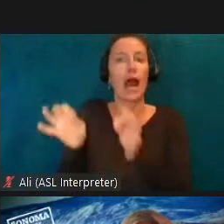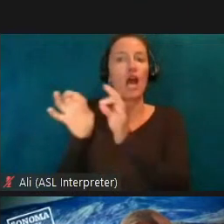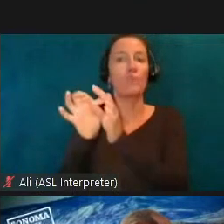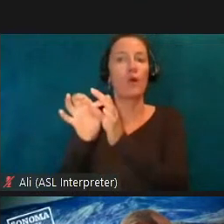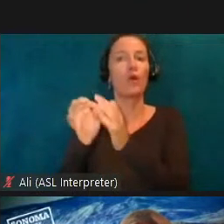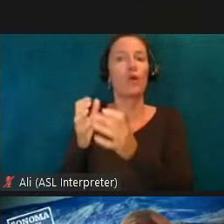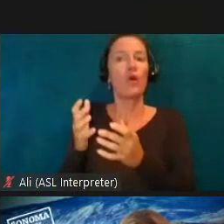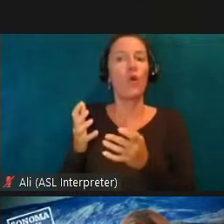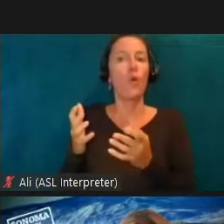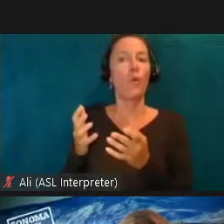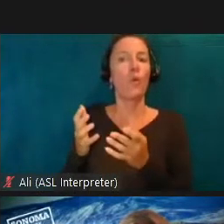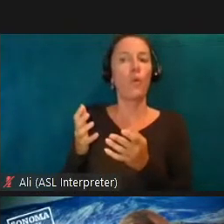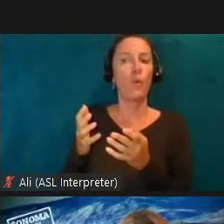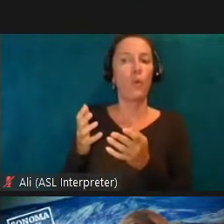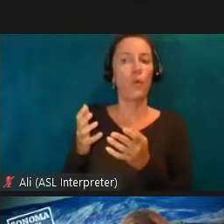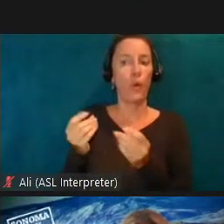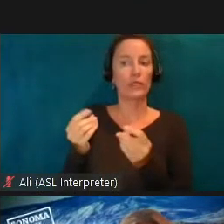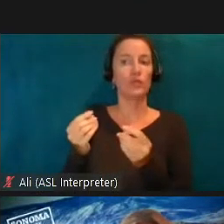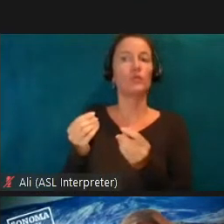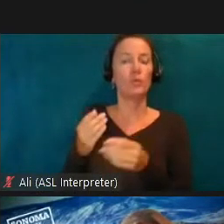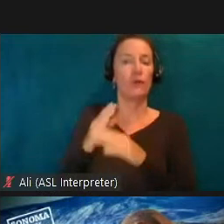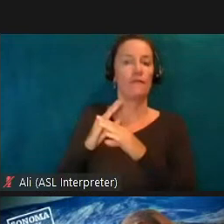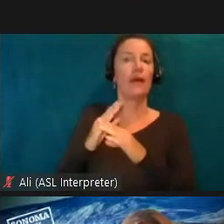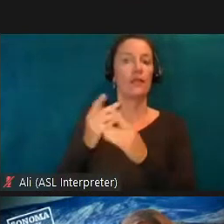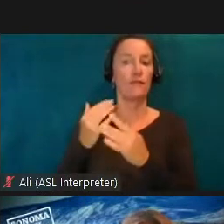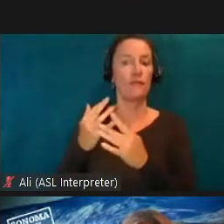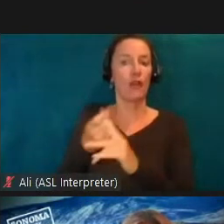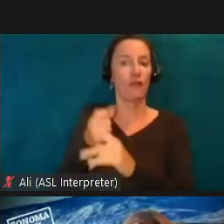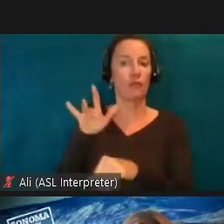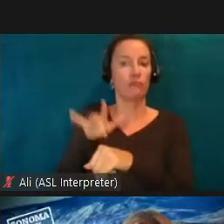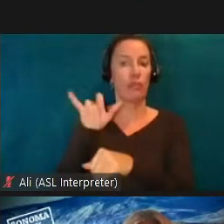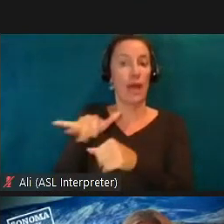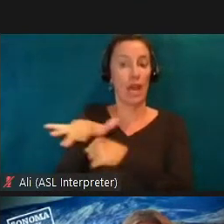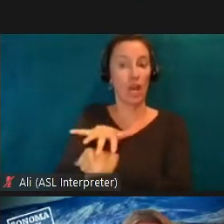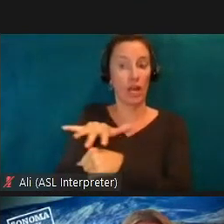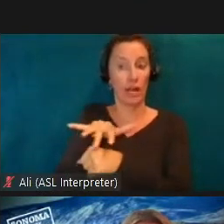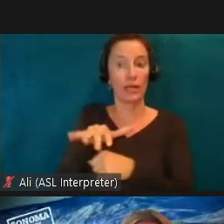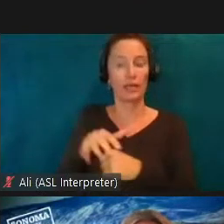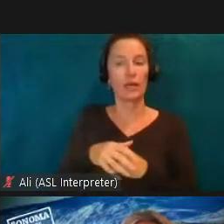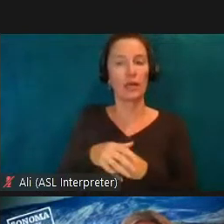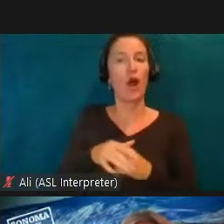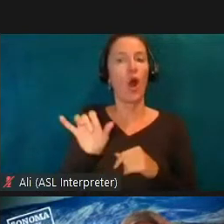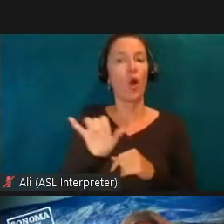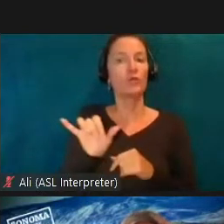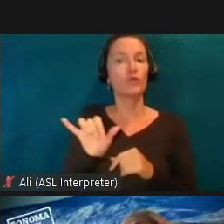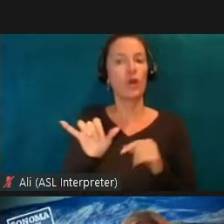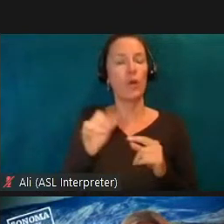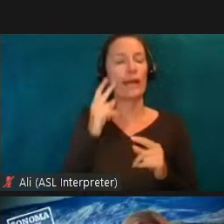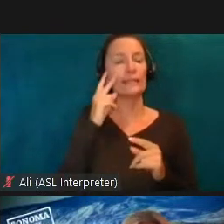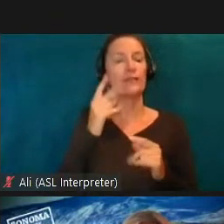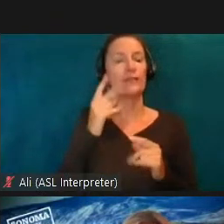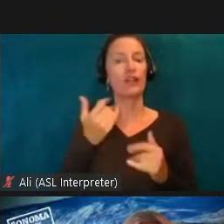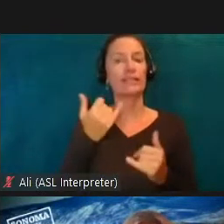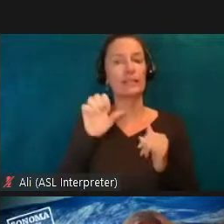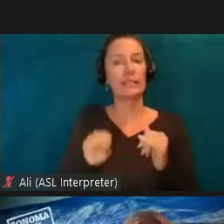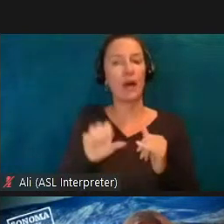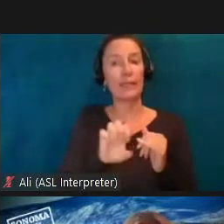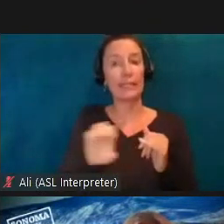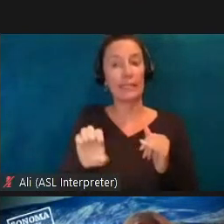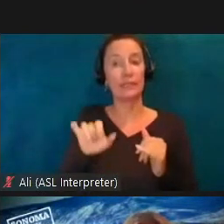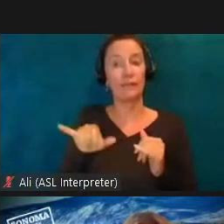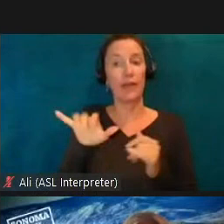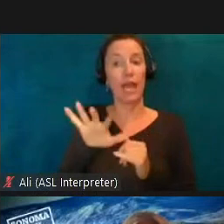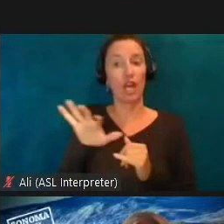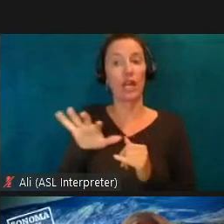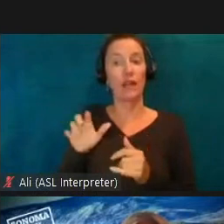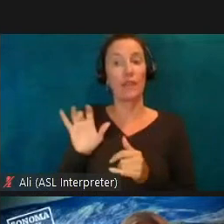the fire from reaching it, and then whether the fire, which I understand still burns to the south and to the east of those facilities,